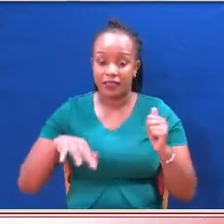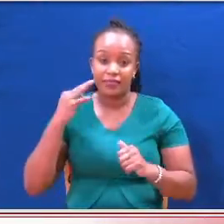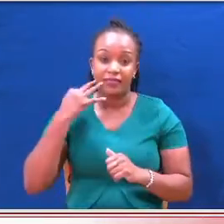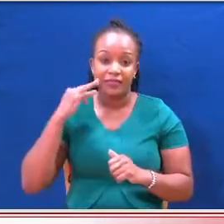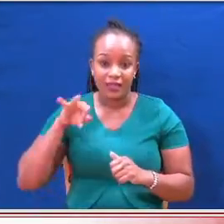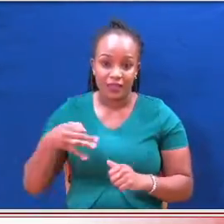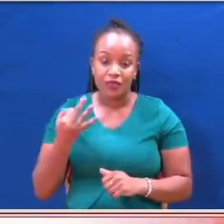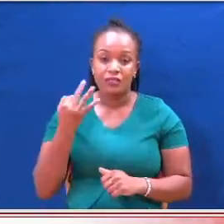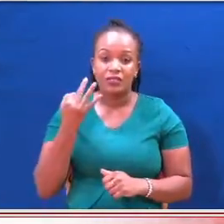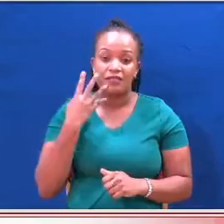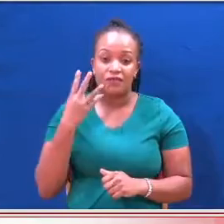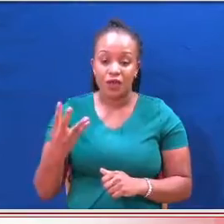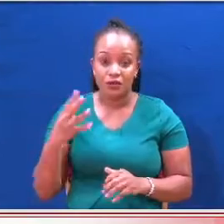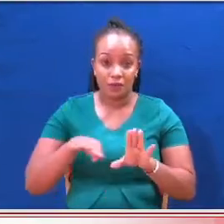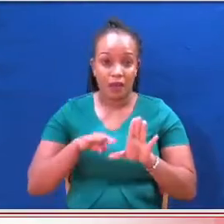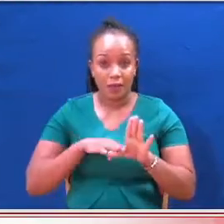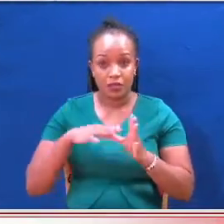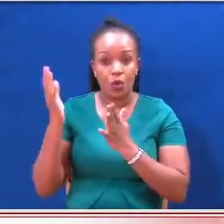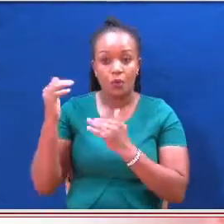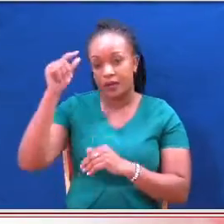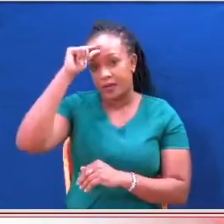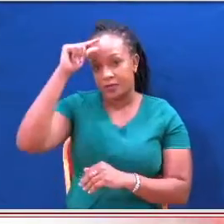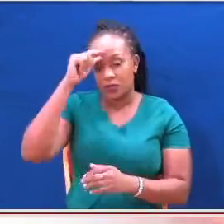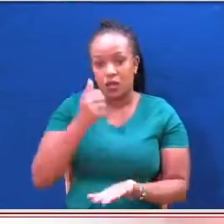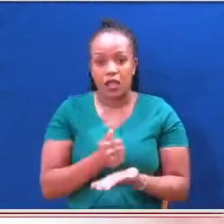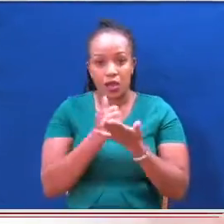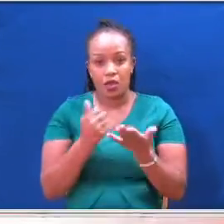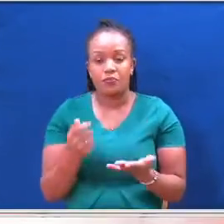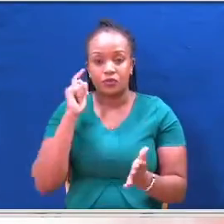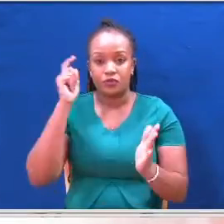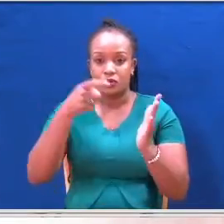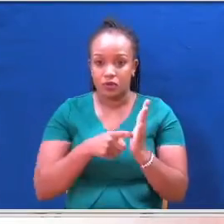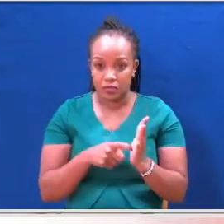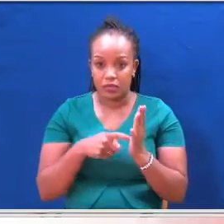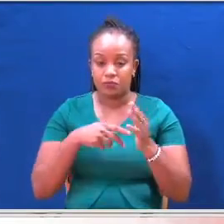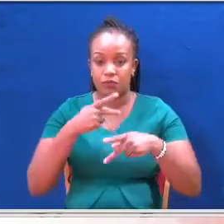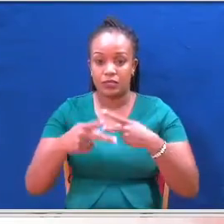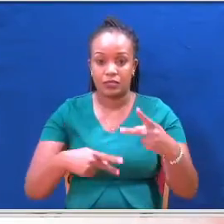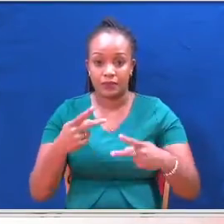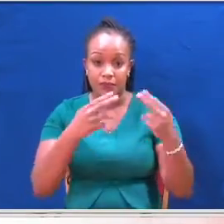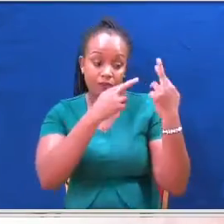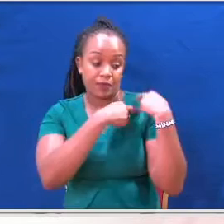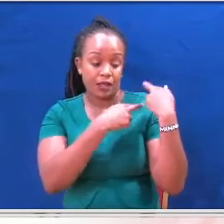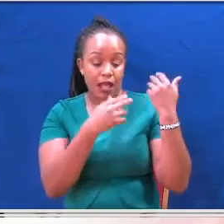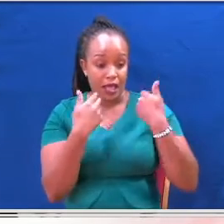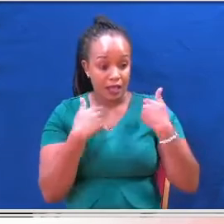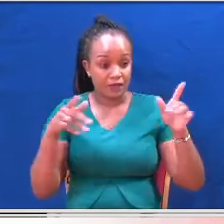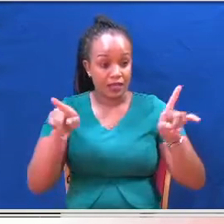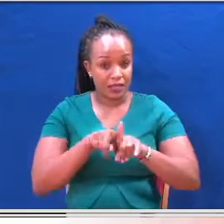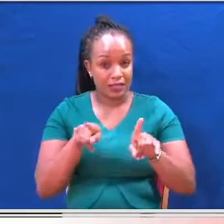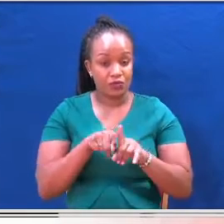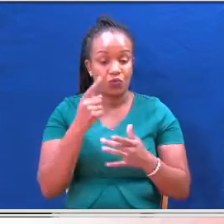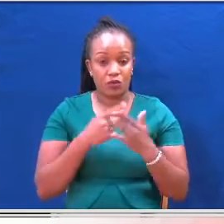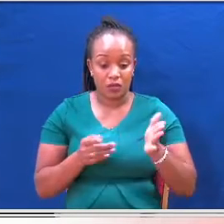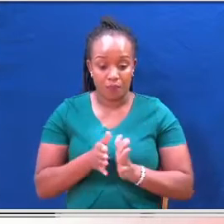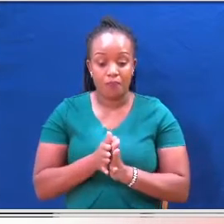members hopes that the government will hasten the recognition process. I also have a responsibility as a public official to make